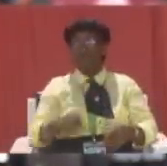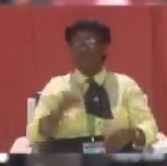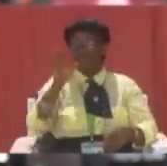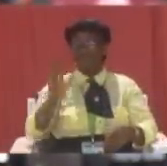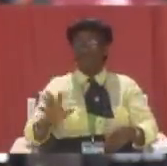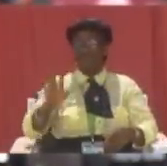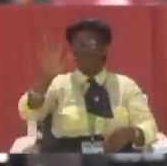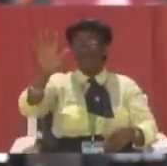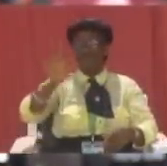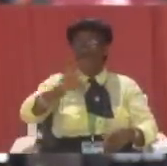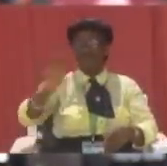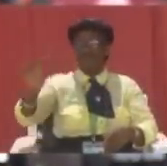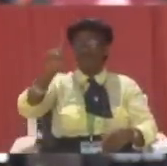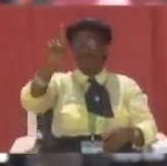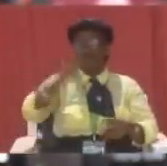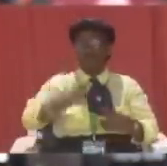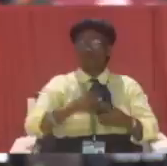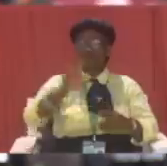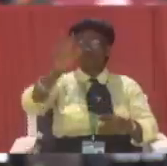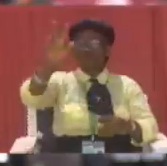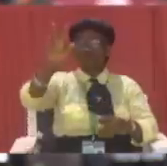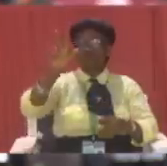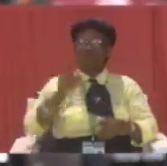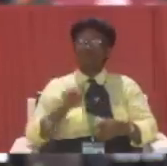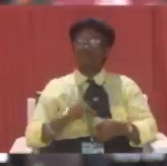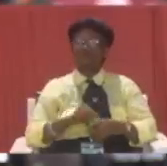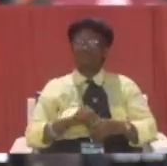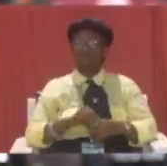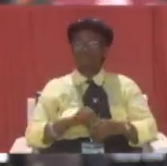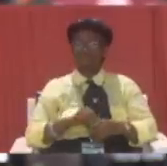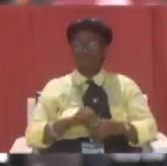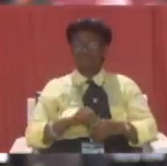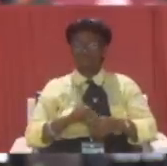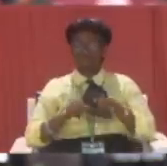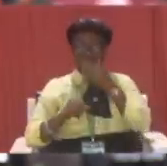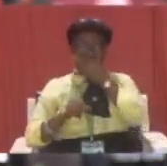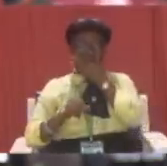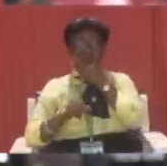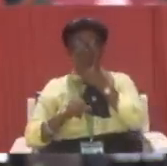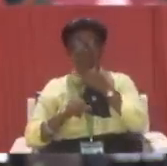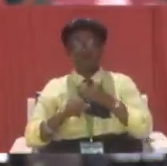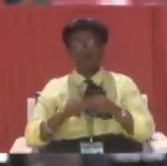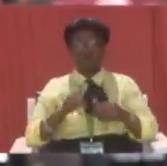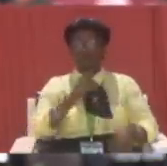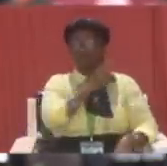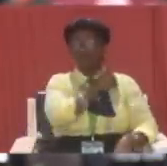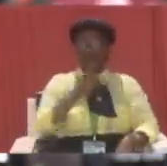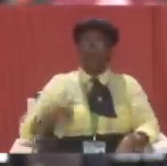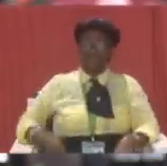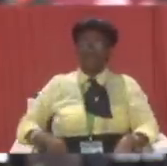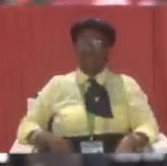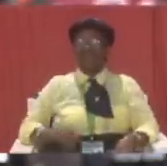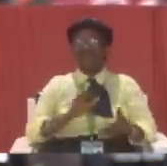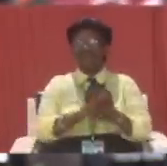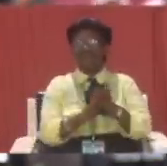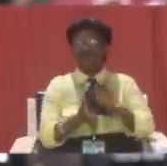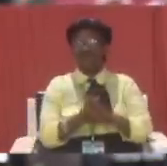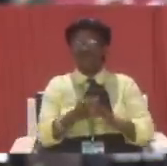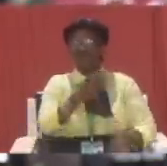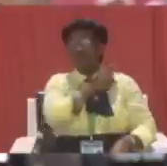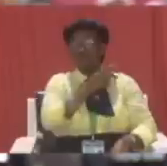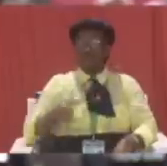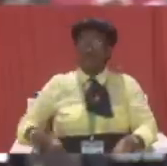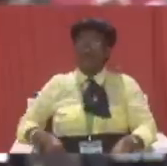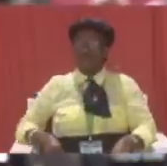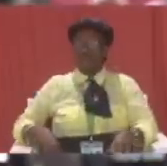5, verse 1 to 3. 2 Samuel chapter 5 from verse 1 to 3. David became king over the